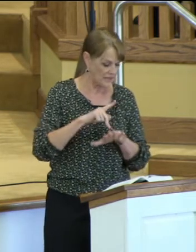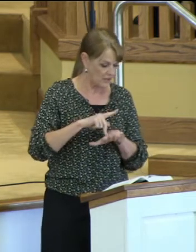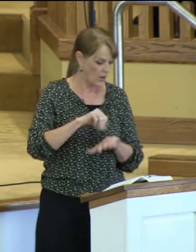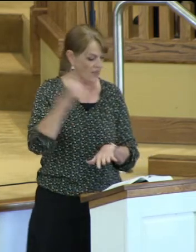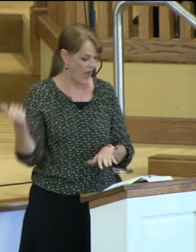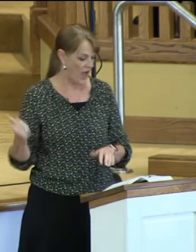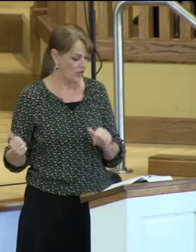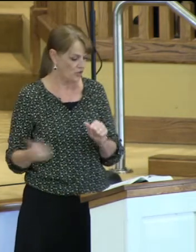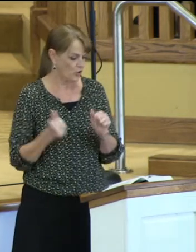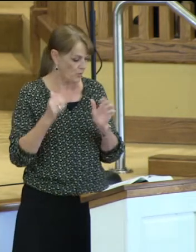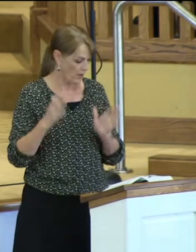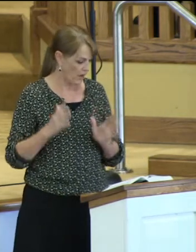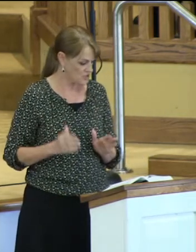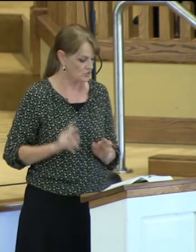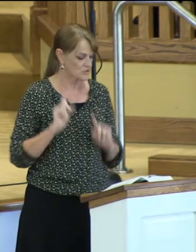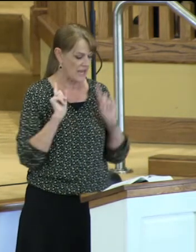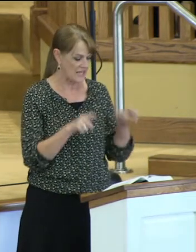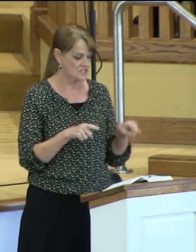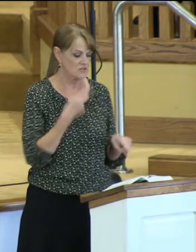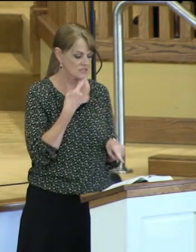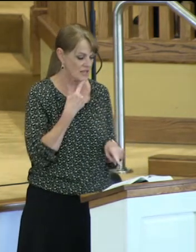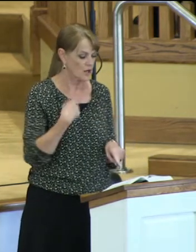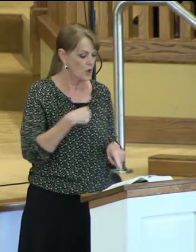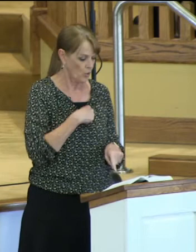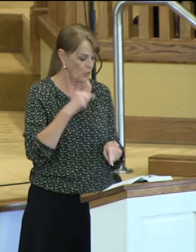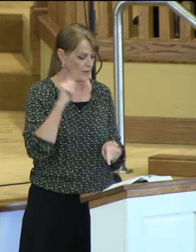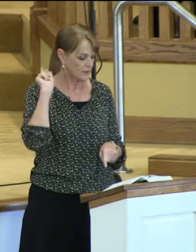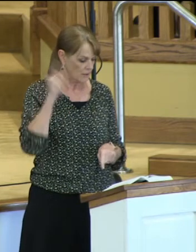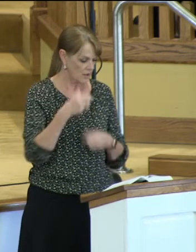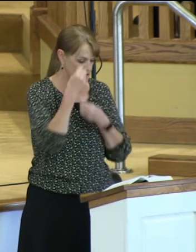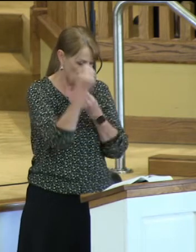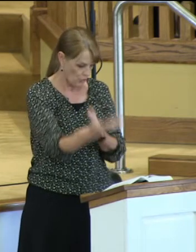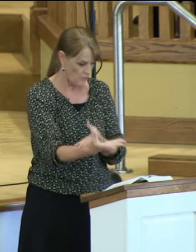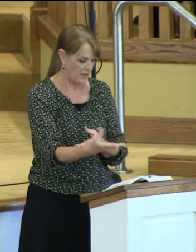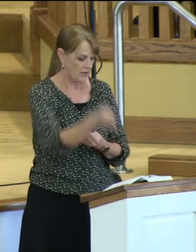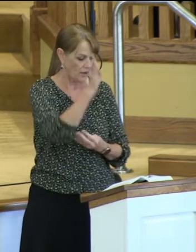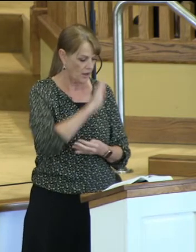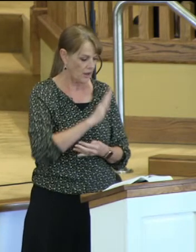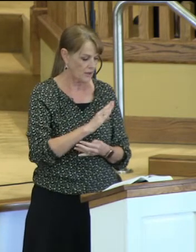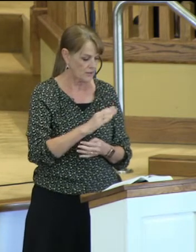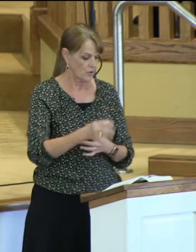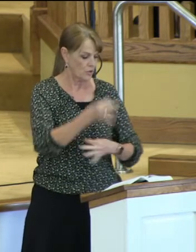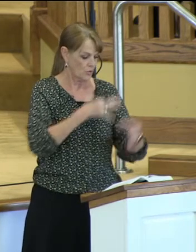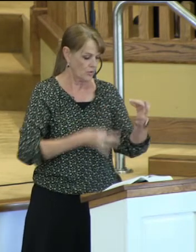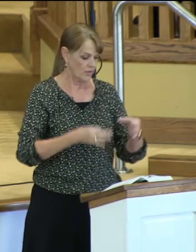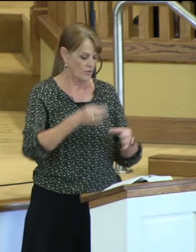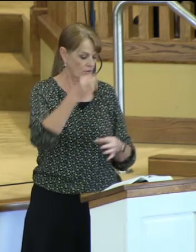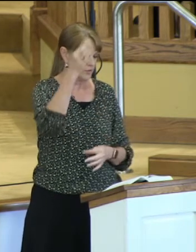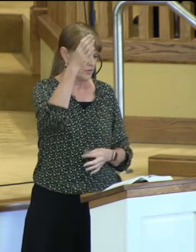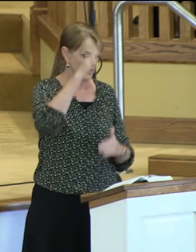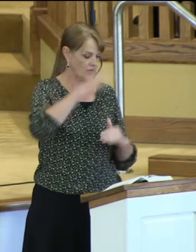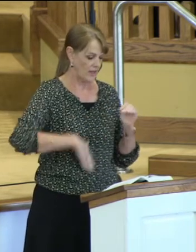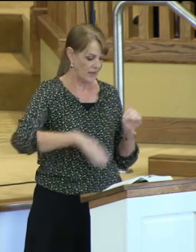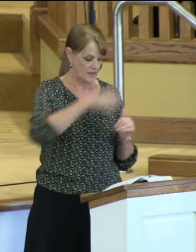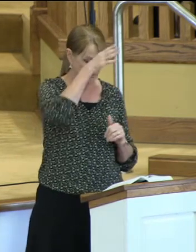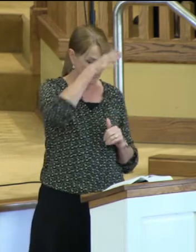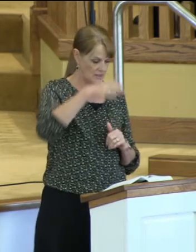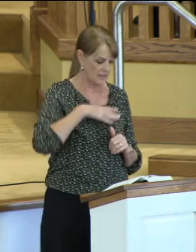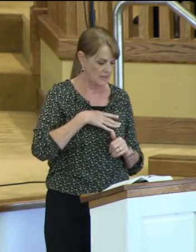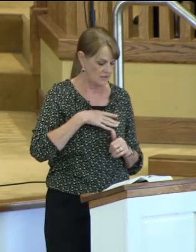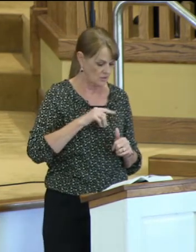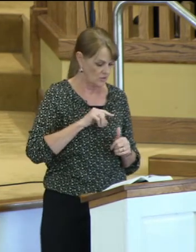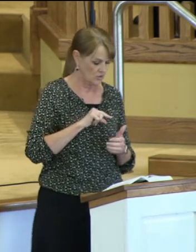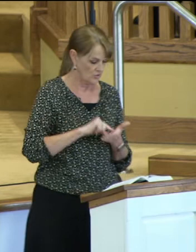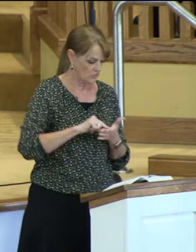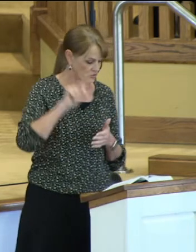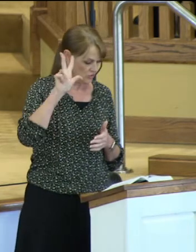other apostles answered and said, "We ought to obey God rather than men." Verse